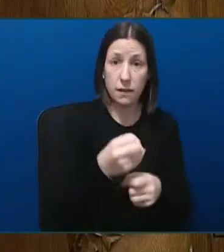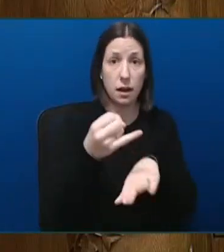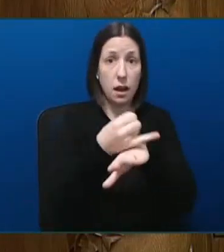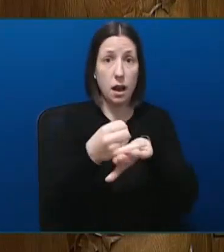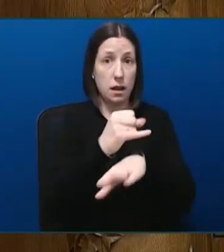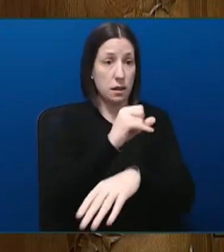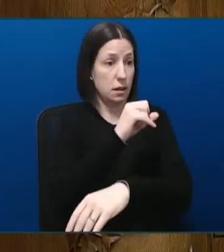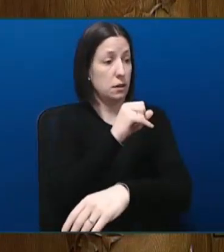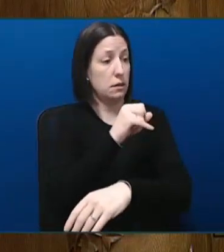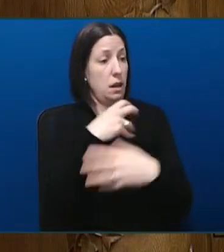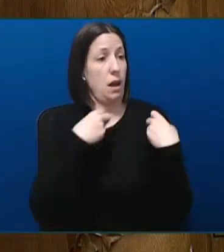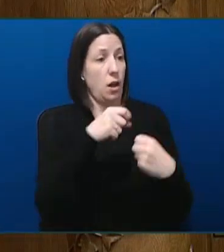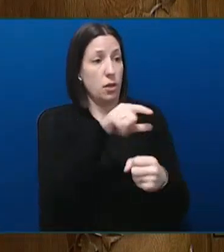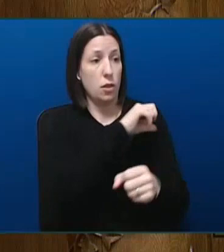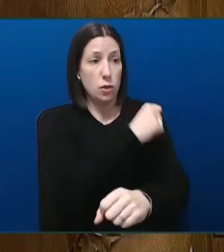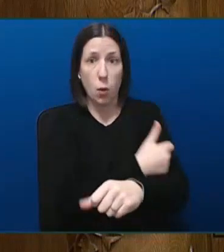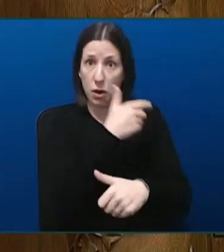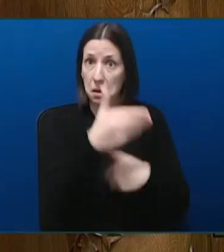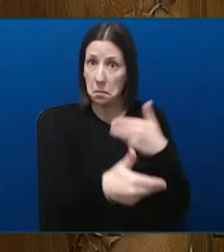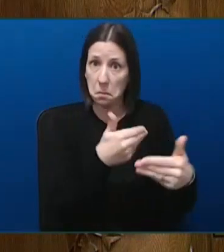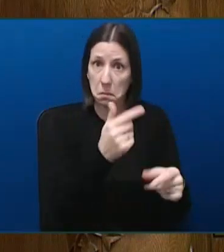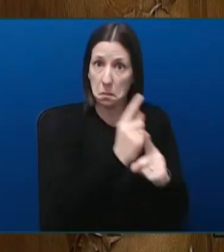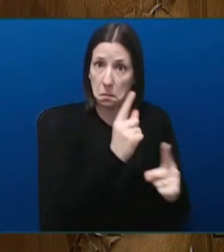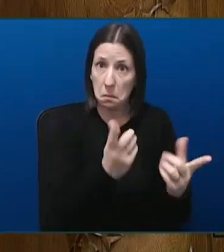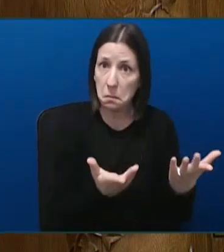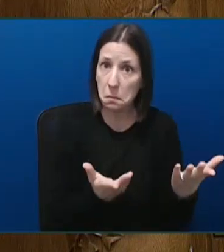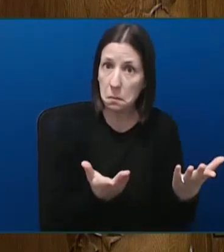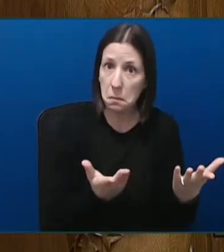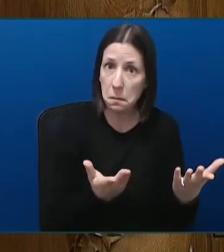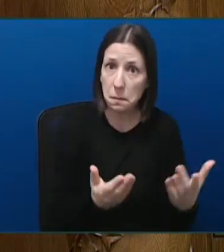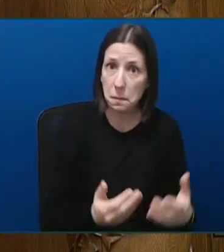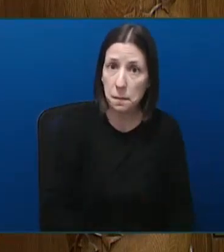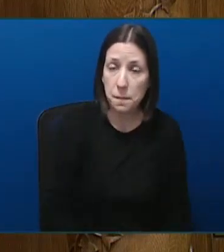Health. Thank you, Honourable Speaker.